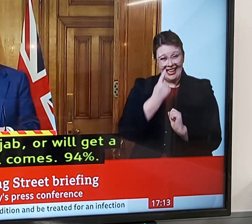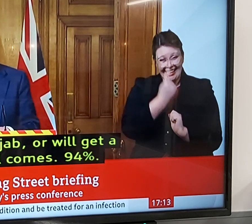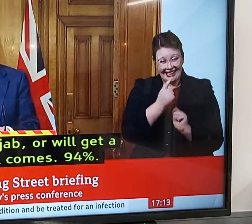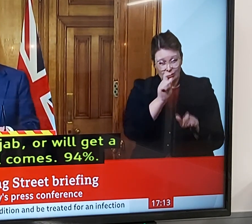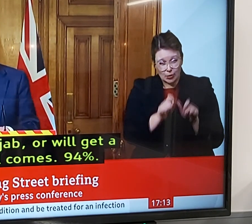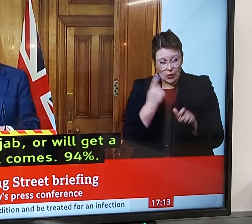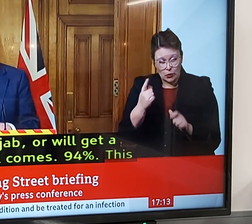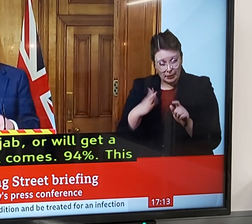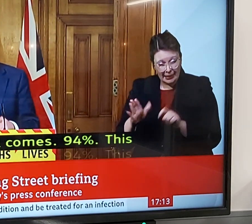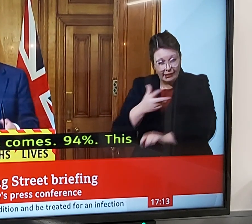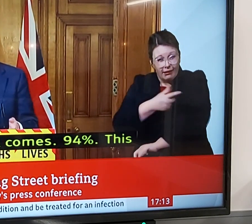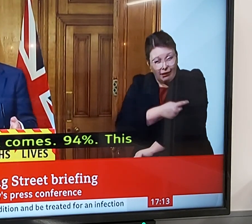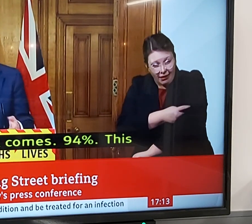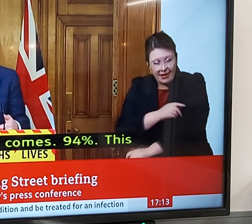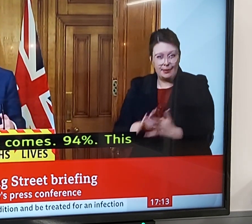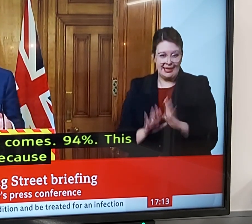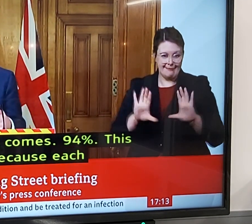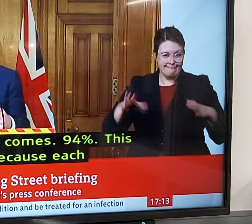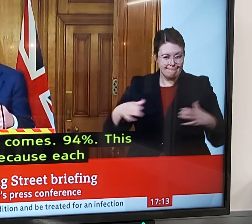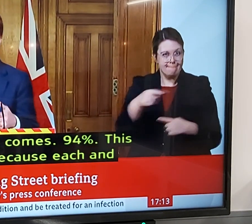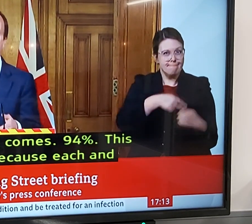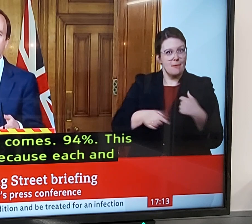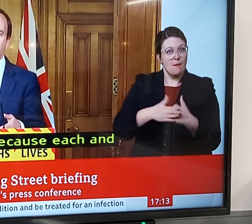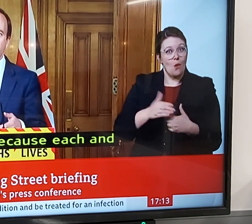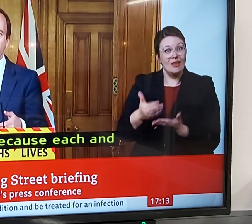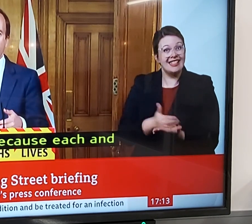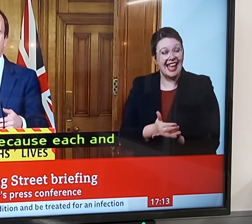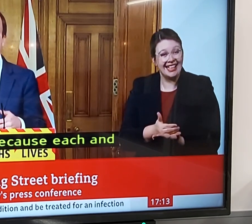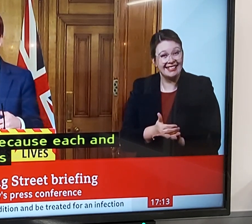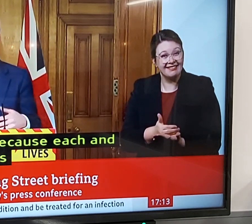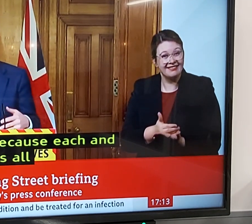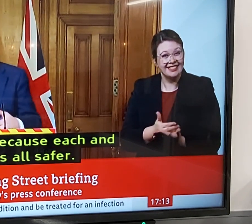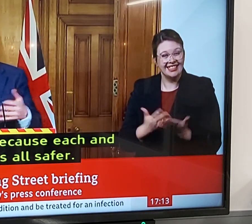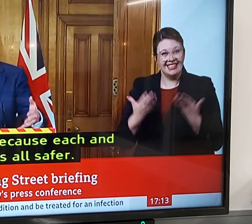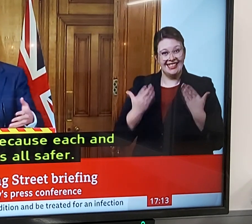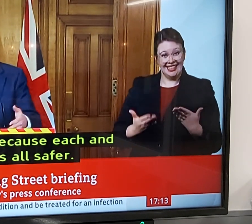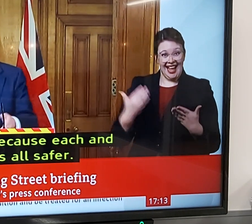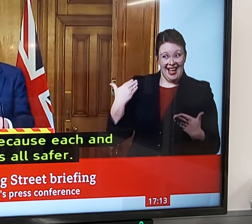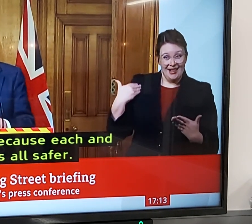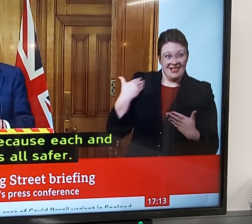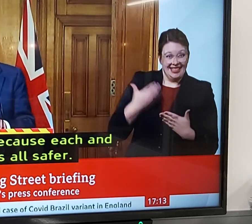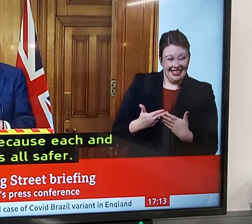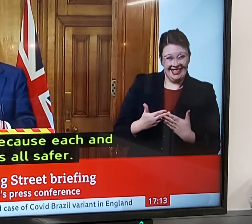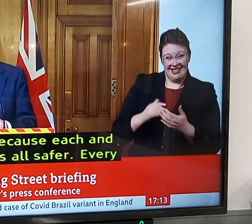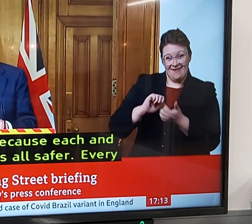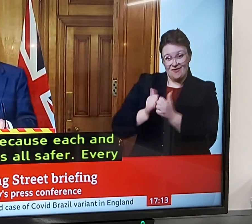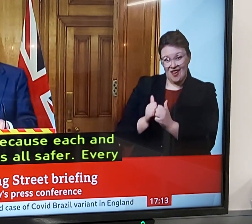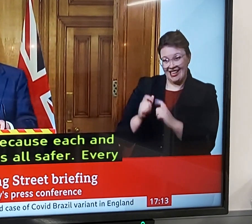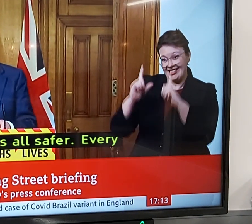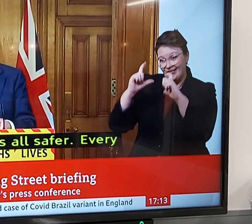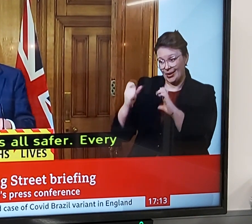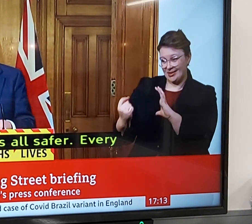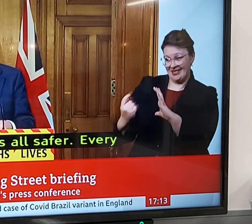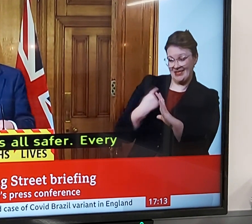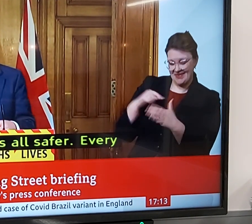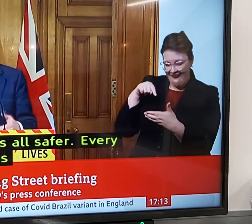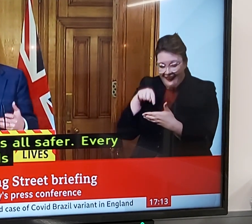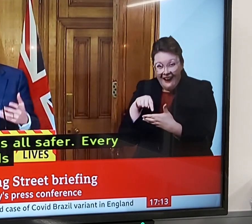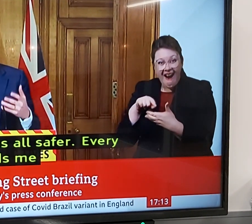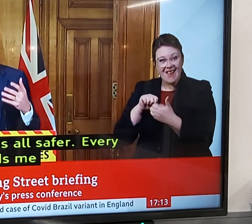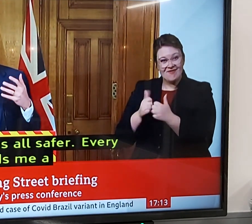safer. Every time a friend sends me a message with a picture of them having had their jab, and this happens to me a